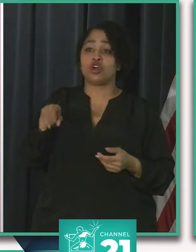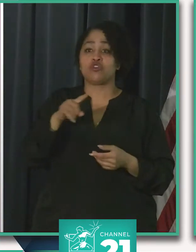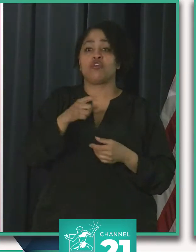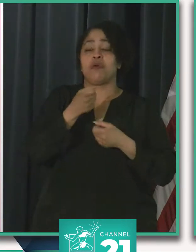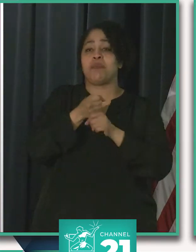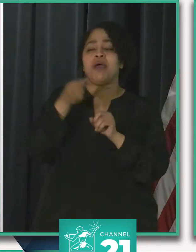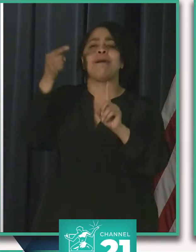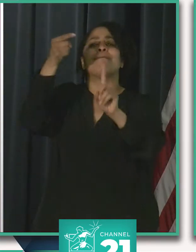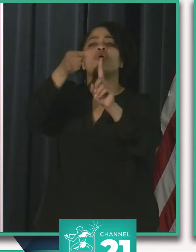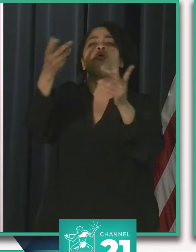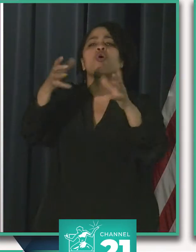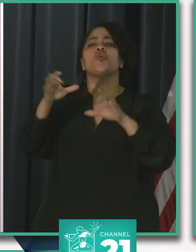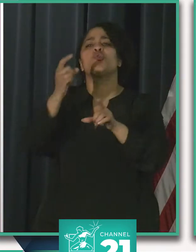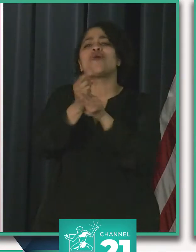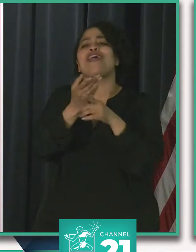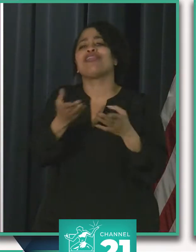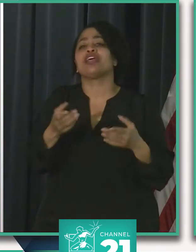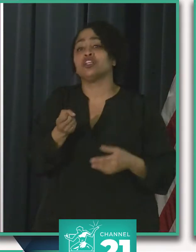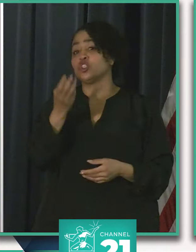it a point to do the right thing. So